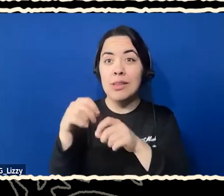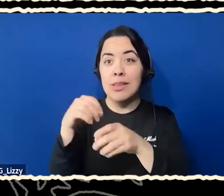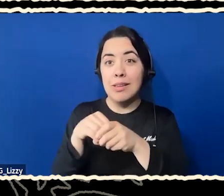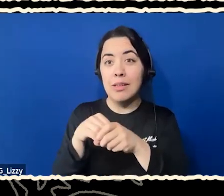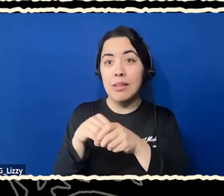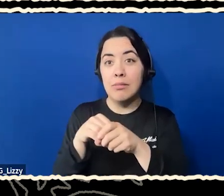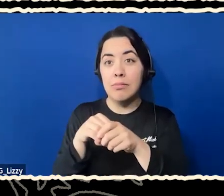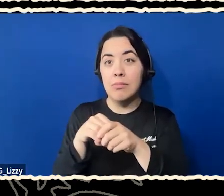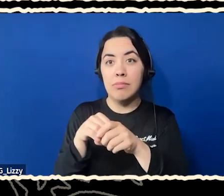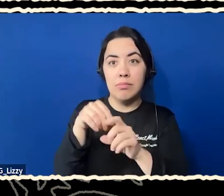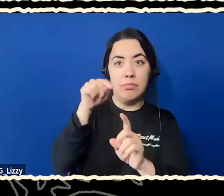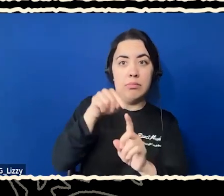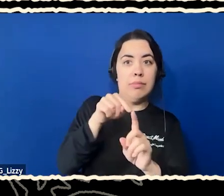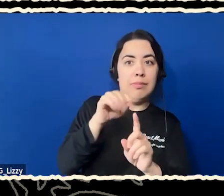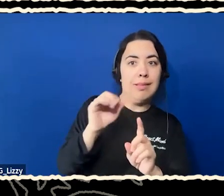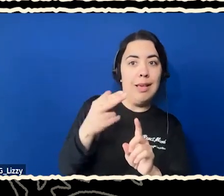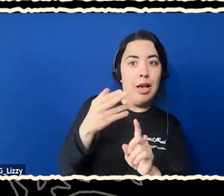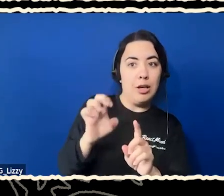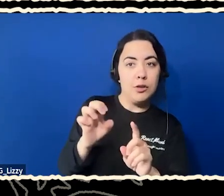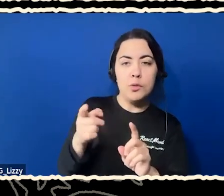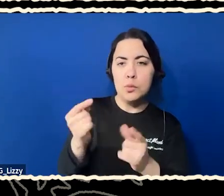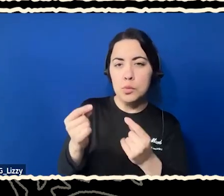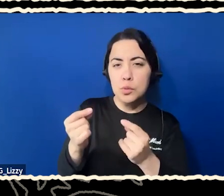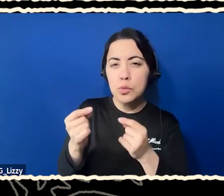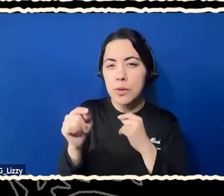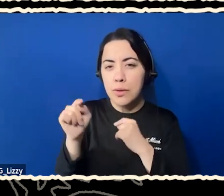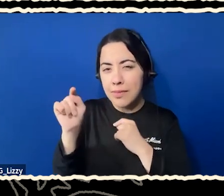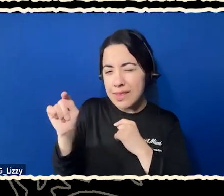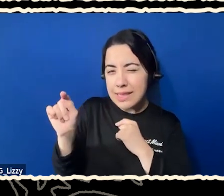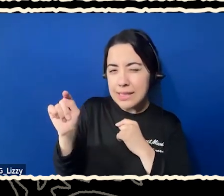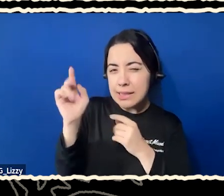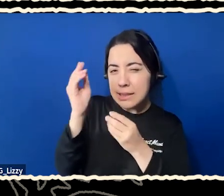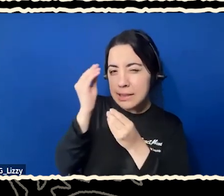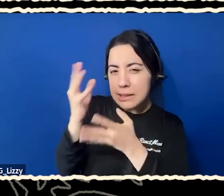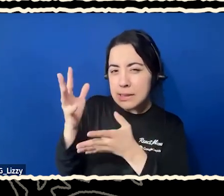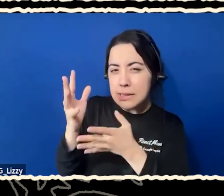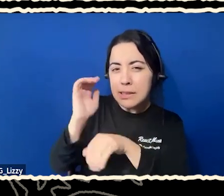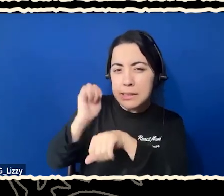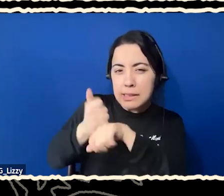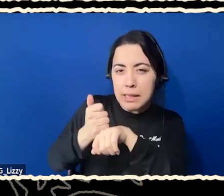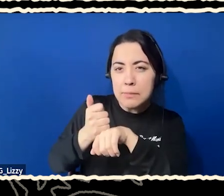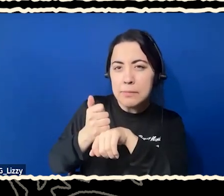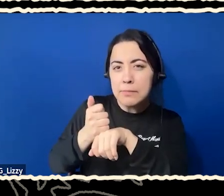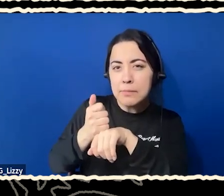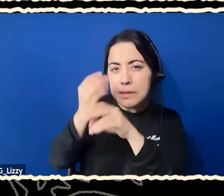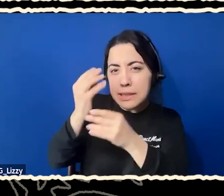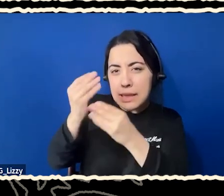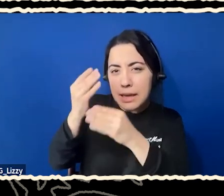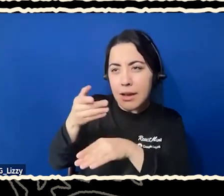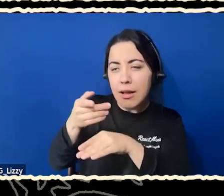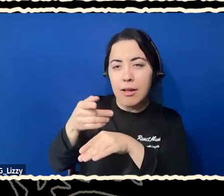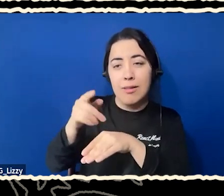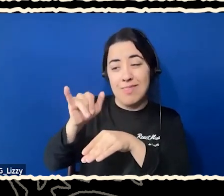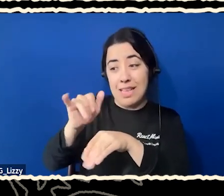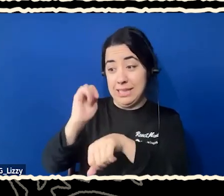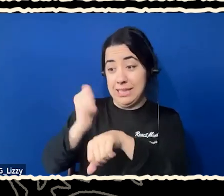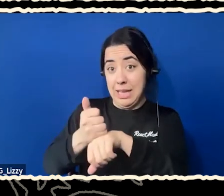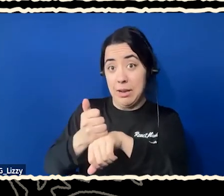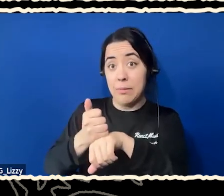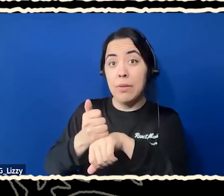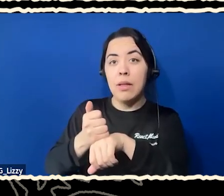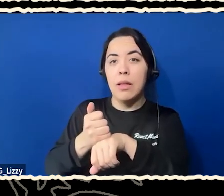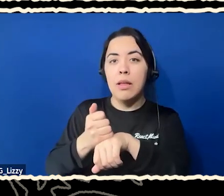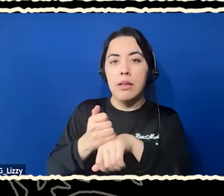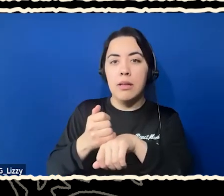cache. So what you're going to do is just use this set query data, and it will just relay the cache, the changes in that cache to